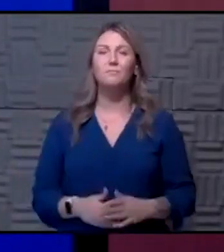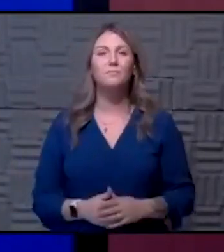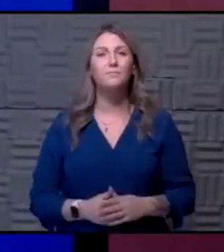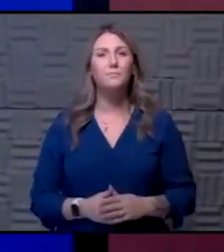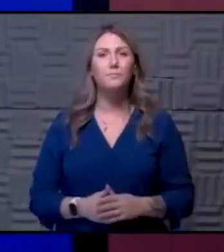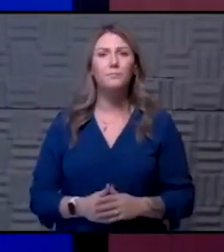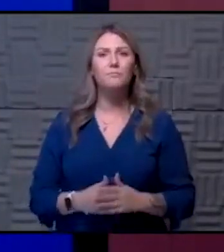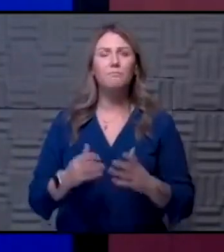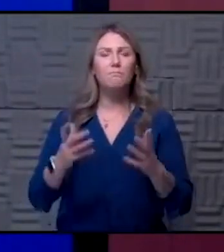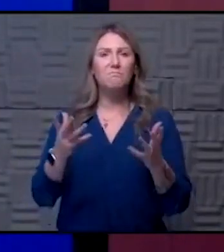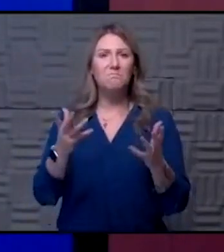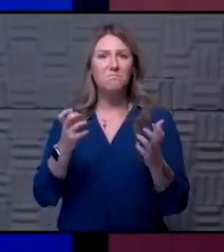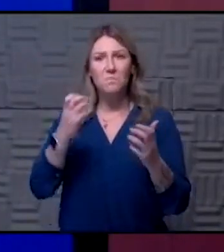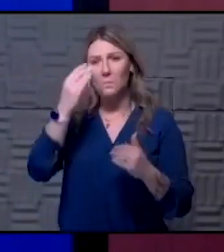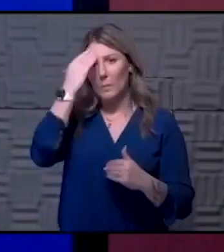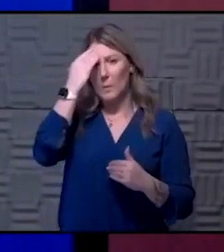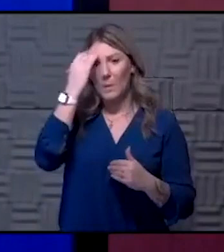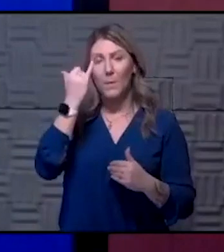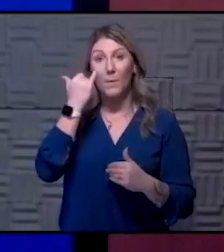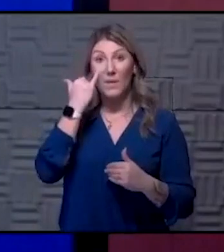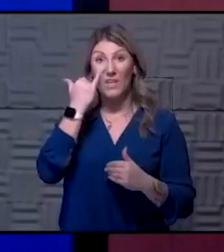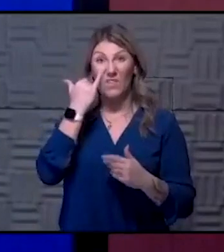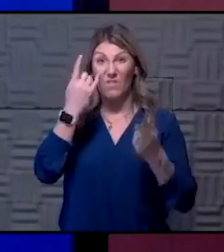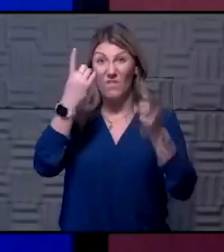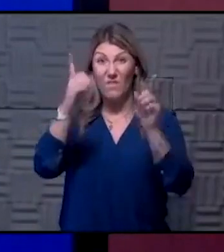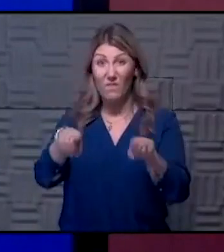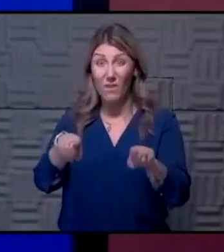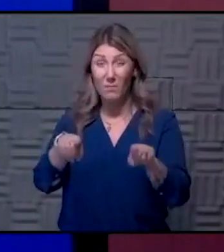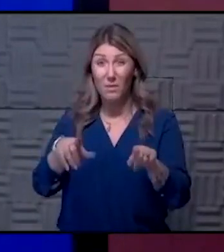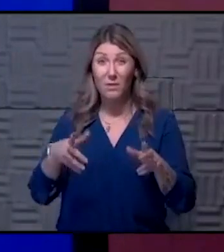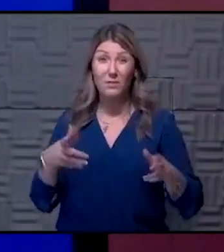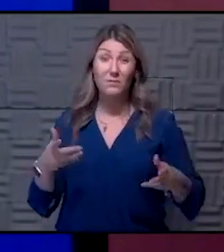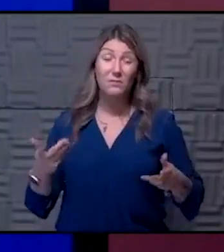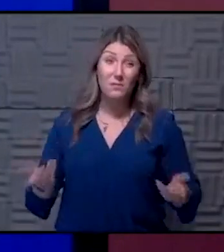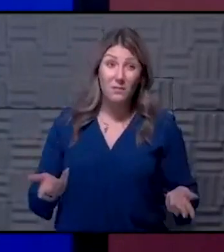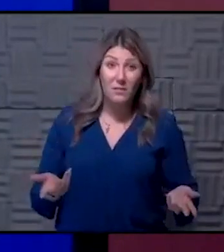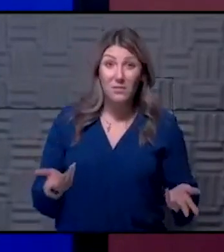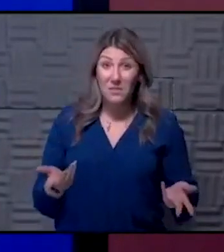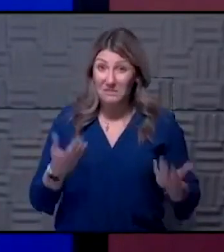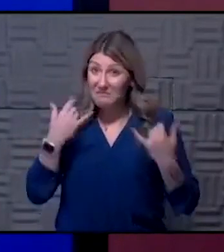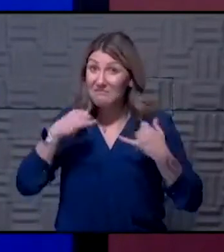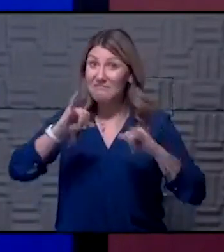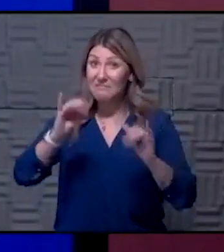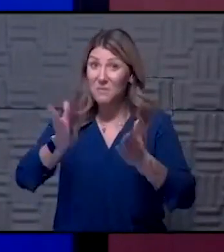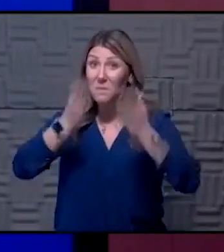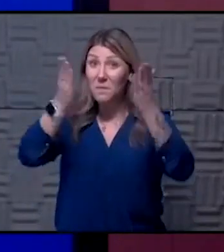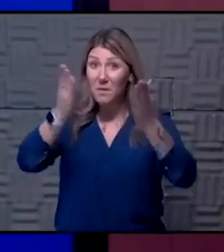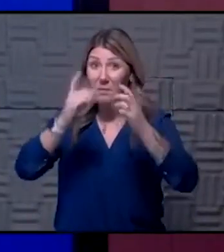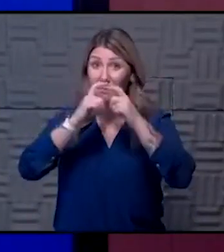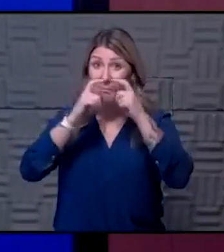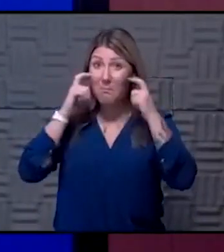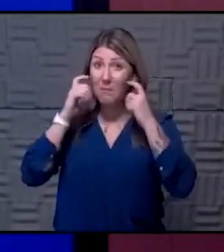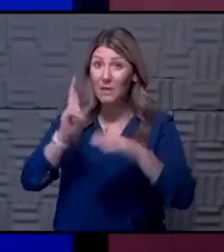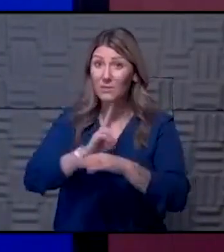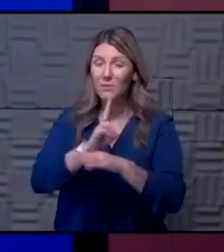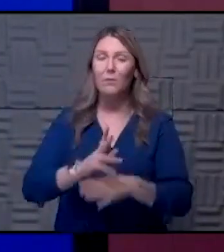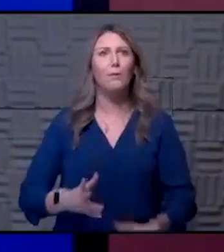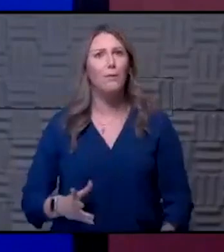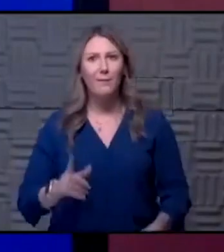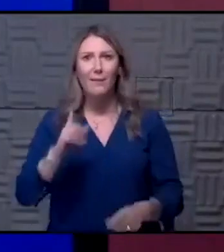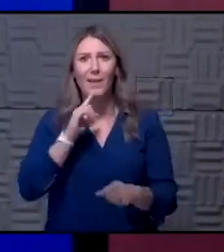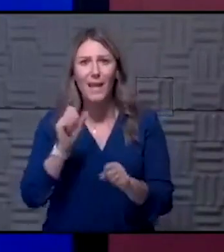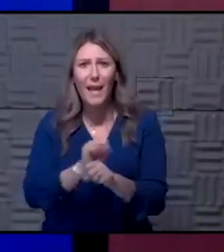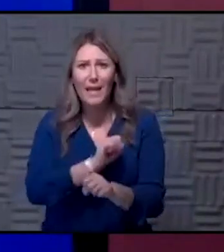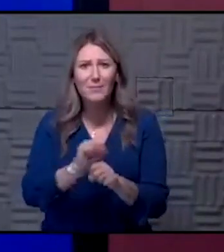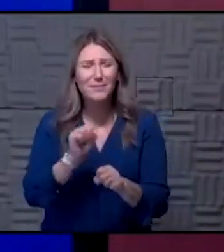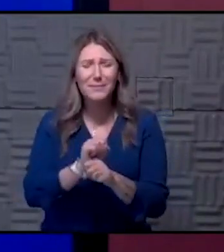know if this goes into effect, would you still recommend wearing a mask? Well, absolutely, I